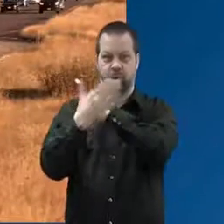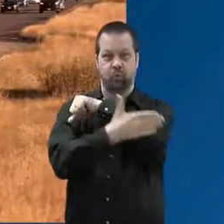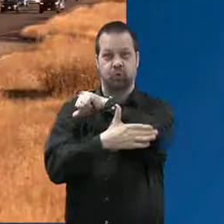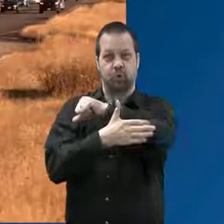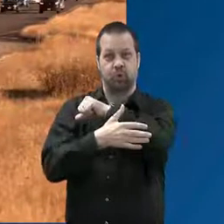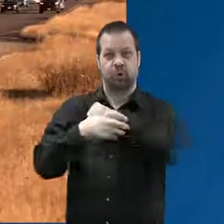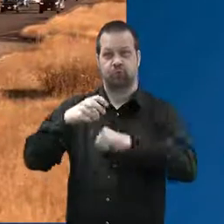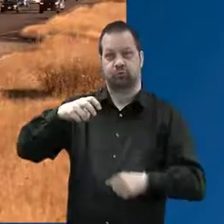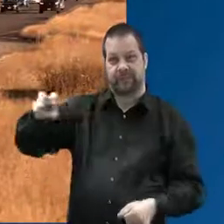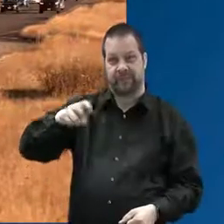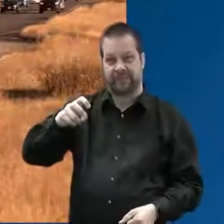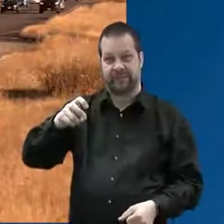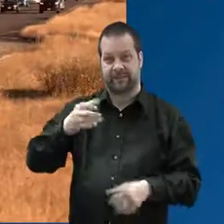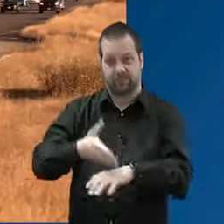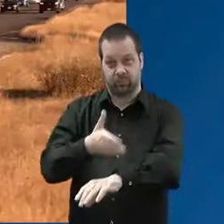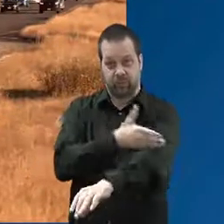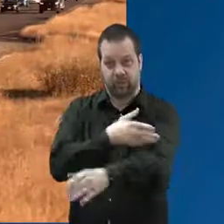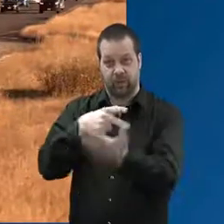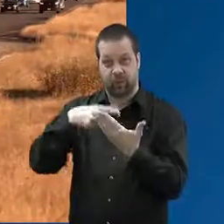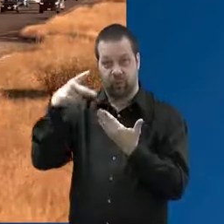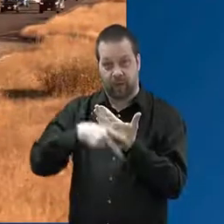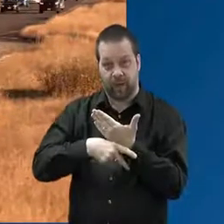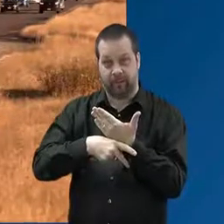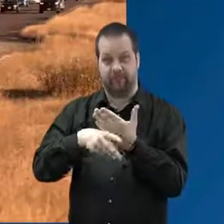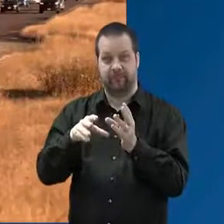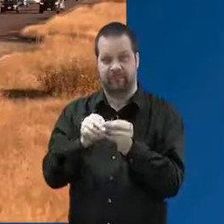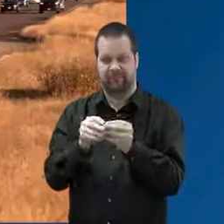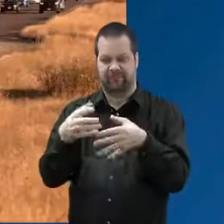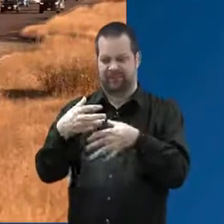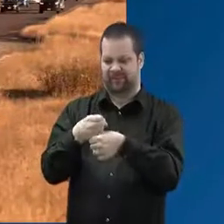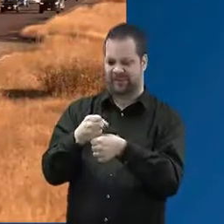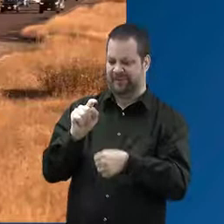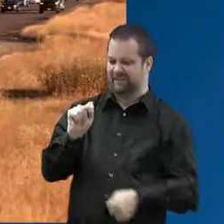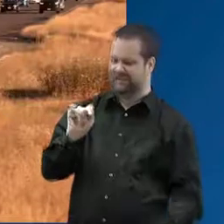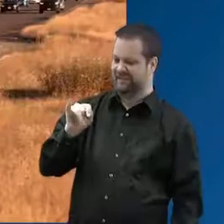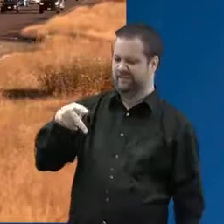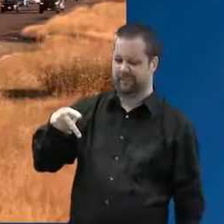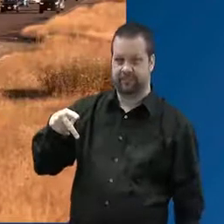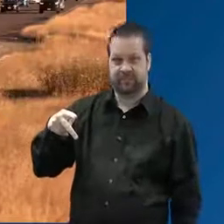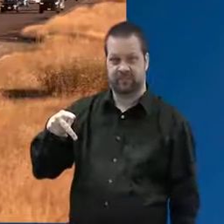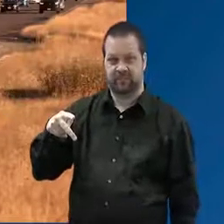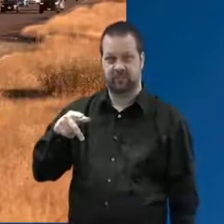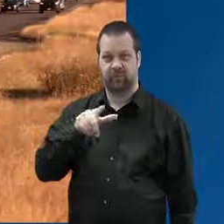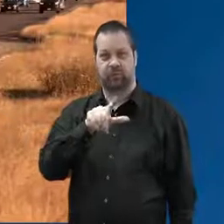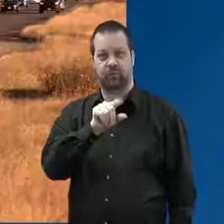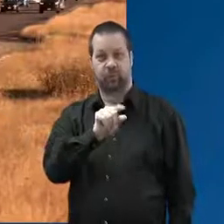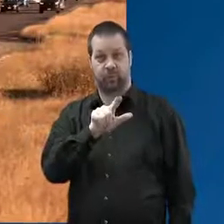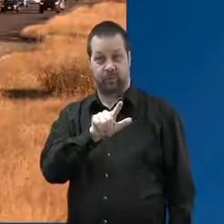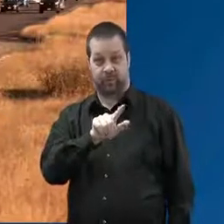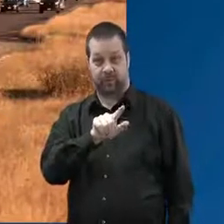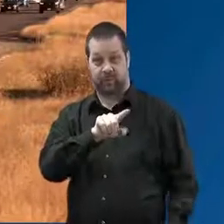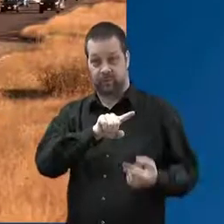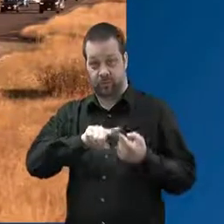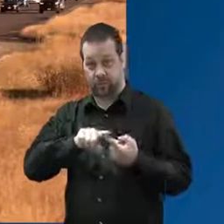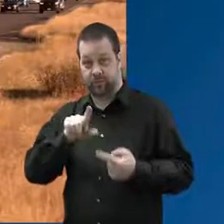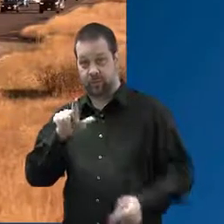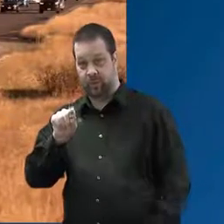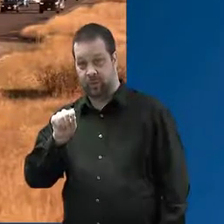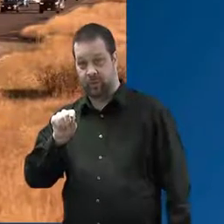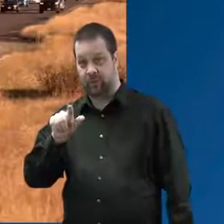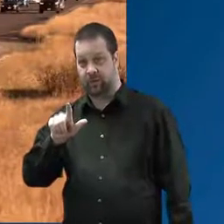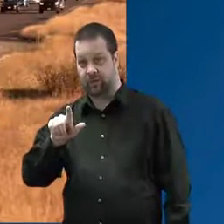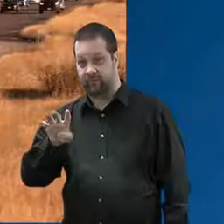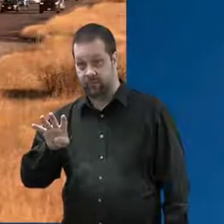Program public meeting for the 2021 through 2024 program. My name is Clayton Rips, and I am the Director